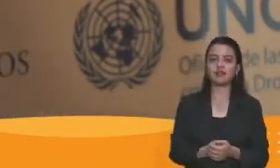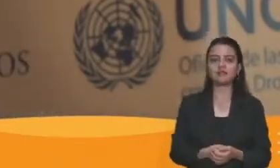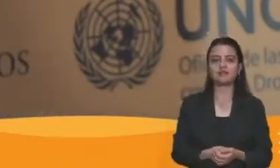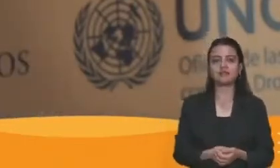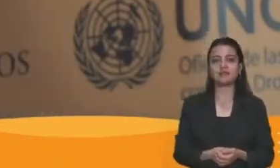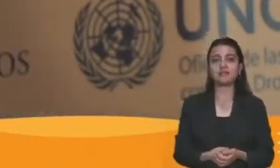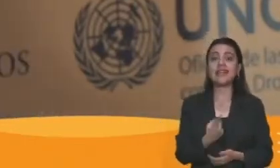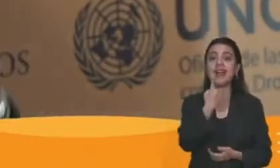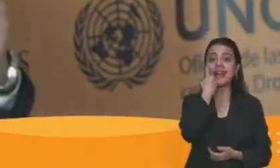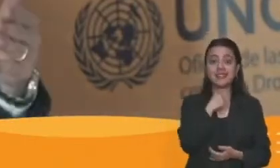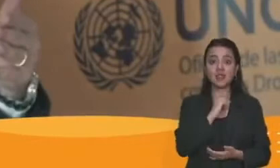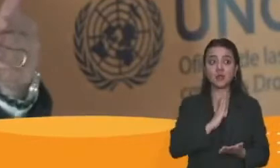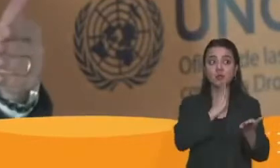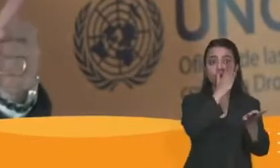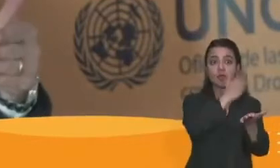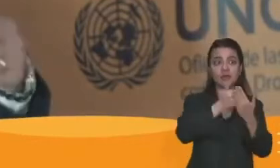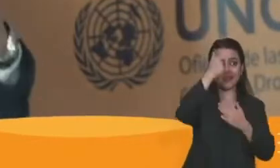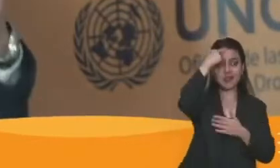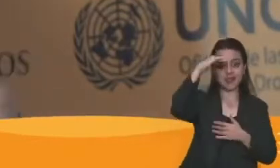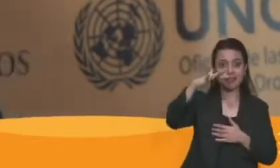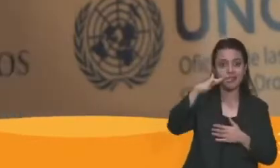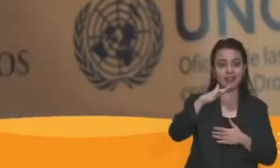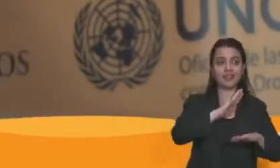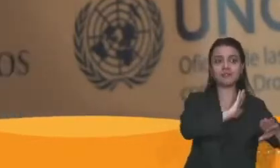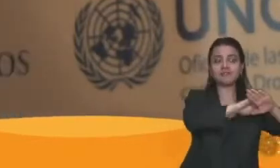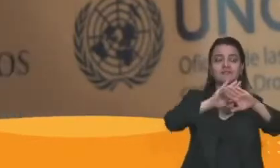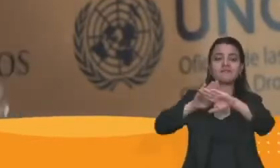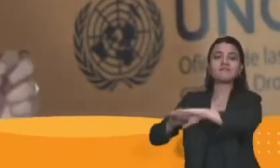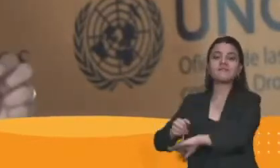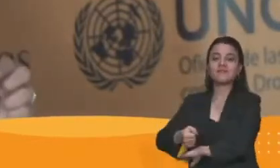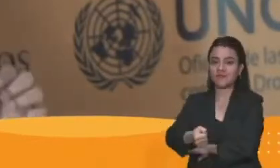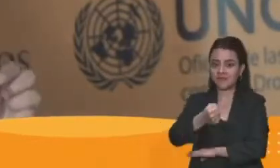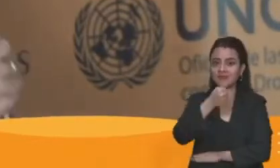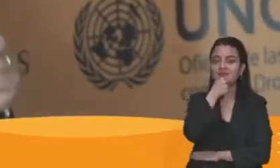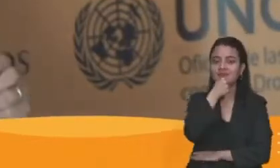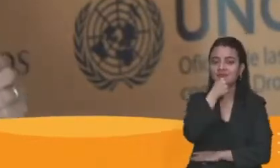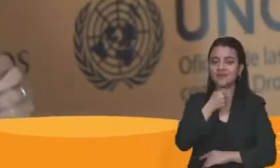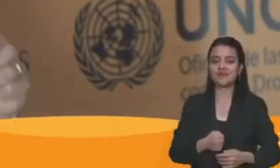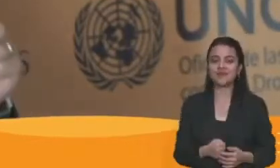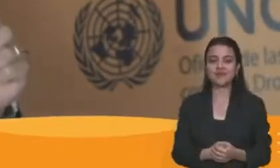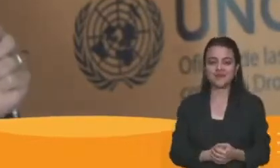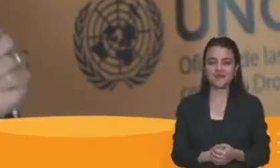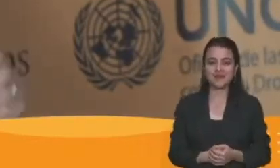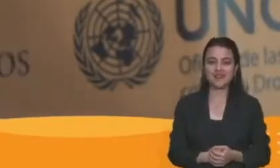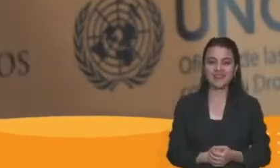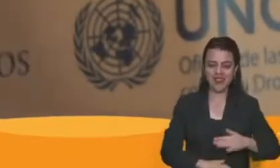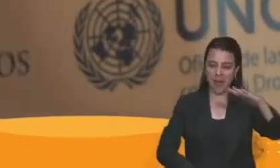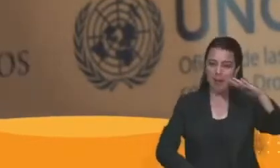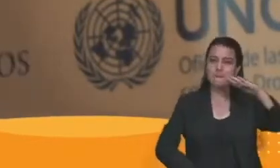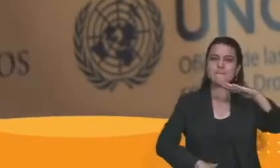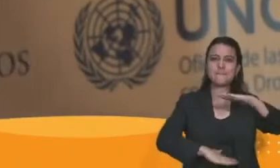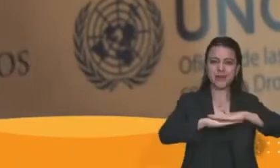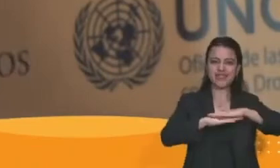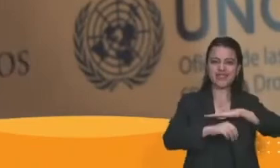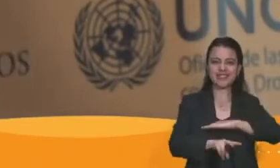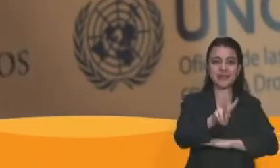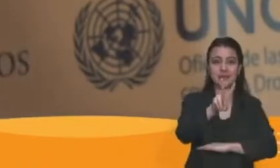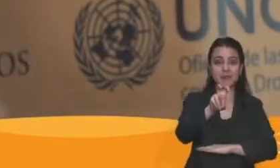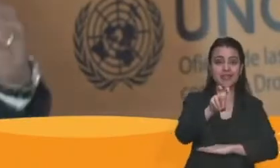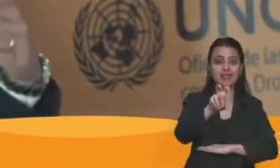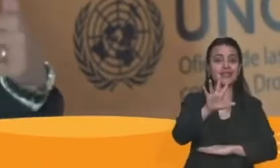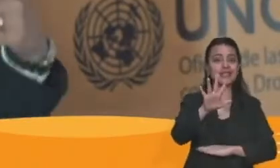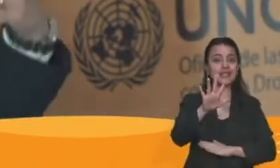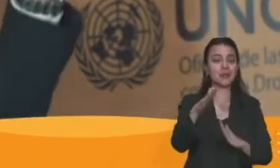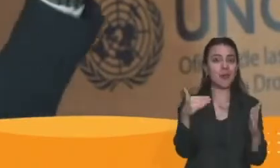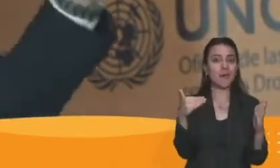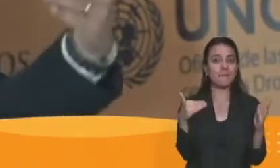also yesterday in Cartagena, we provided good news for the Department of Bolivar and the country. Yesterday, we